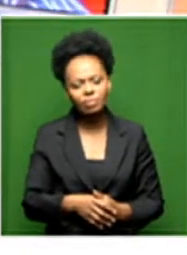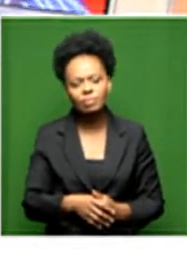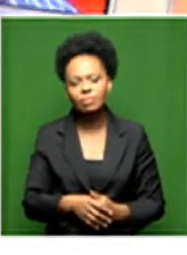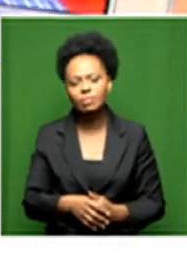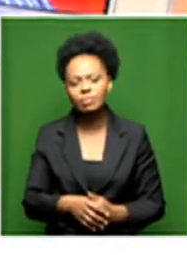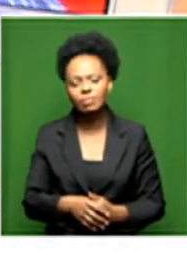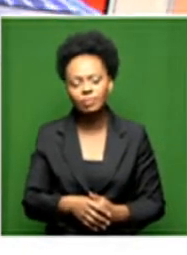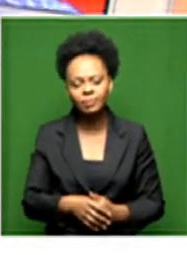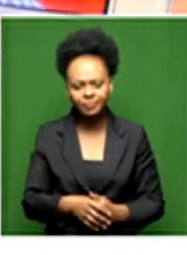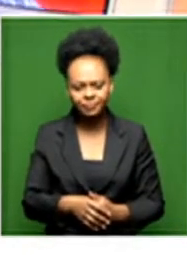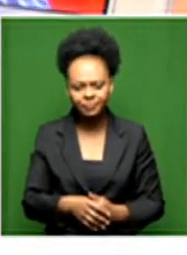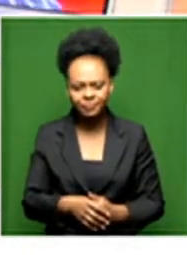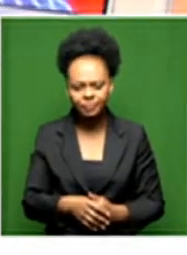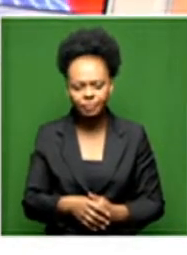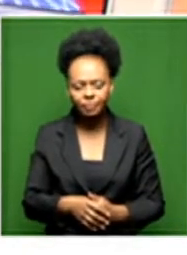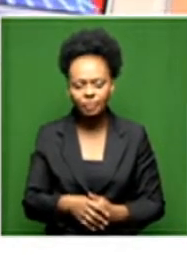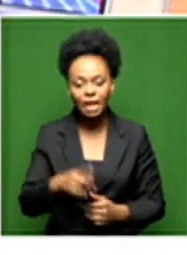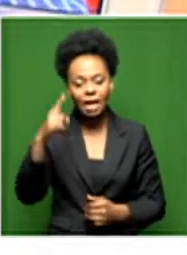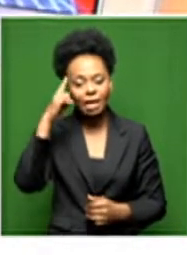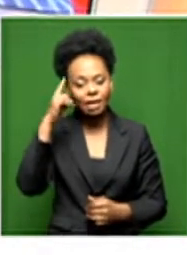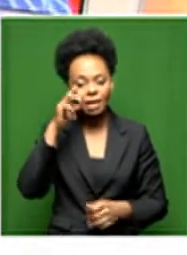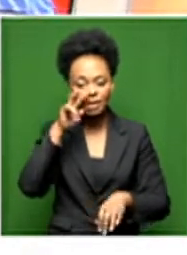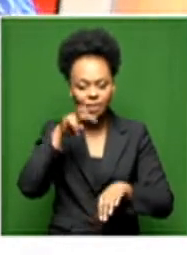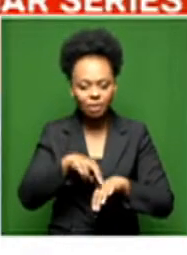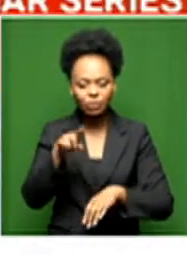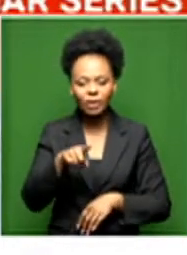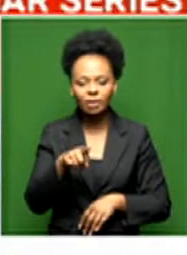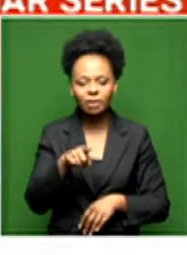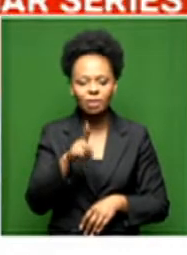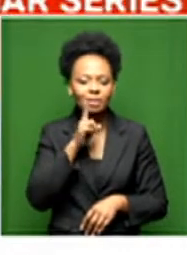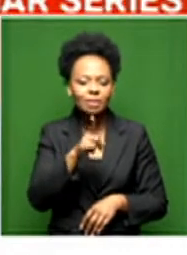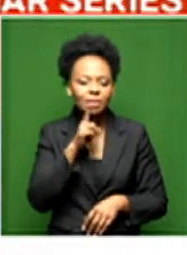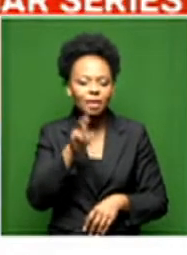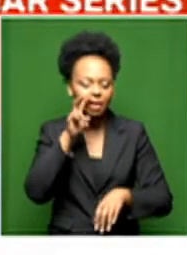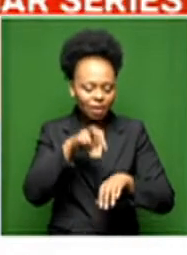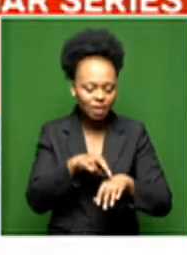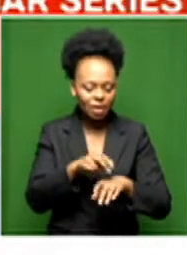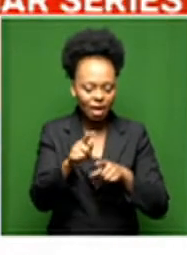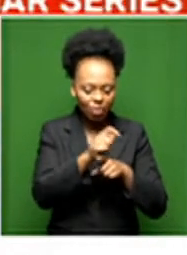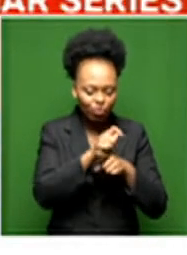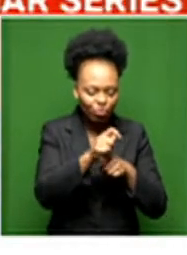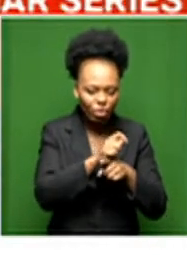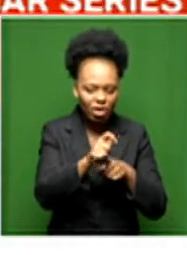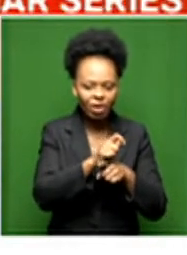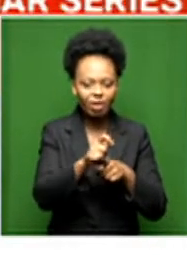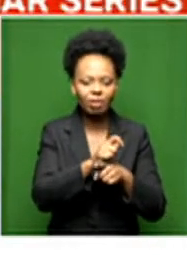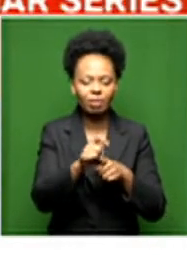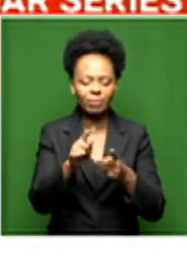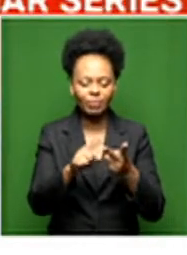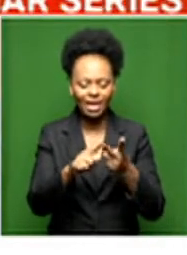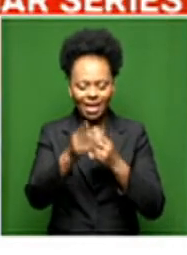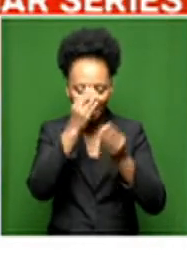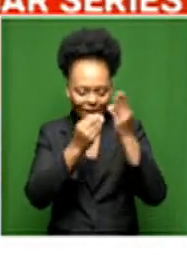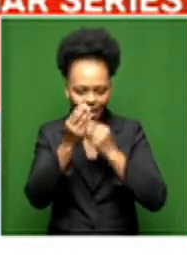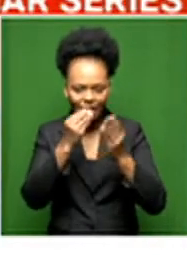I think they need some learning and training, because the idea of an